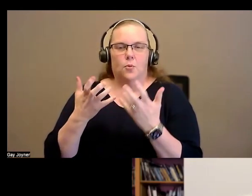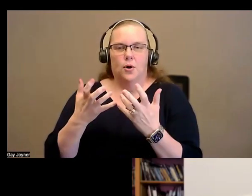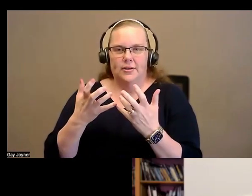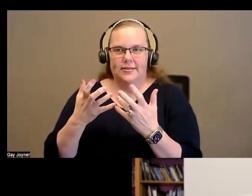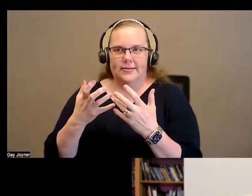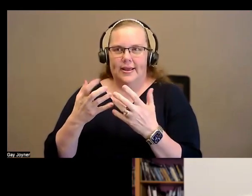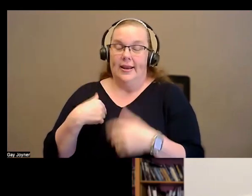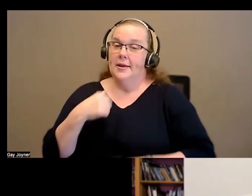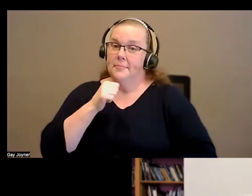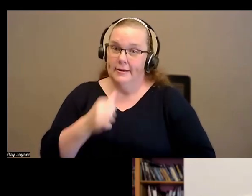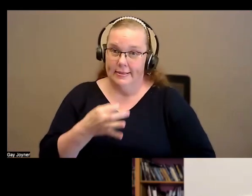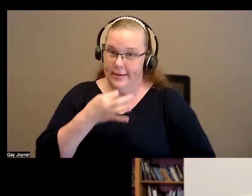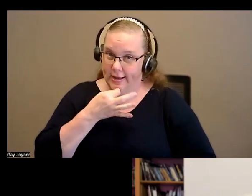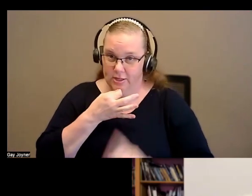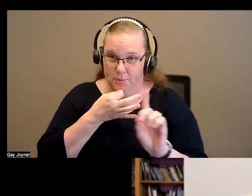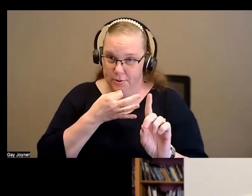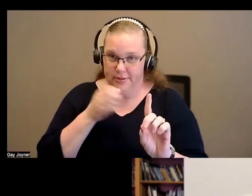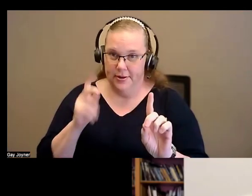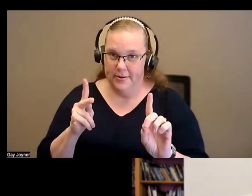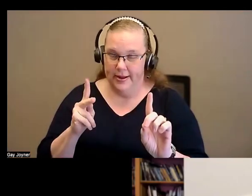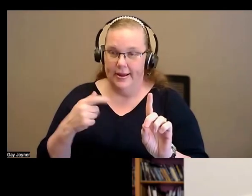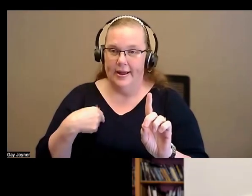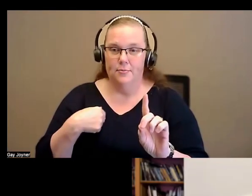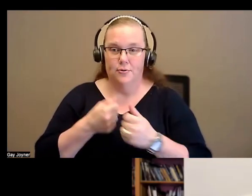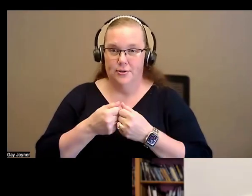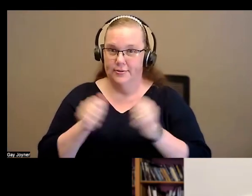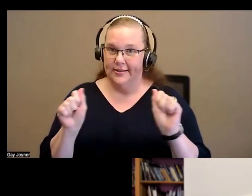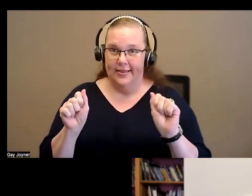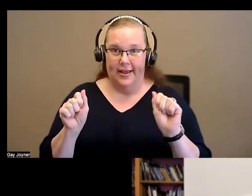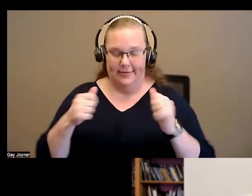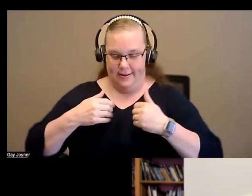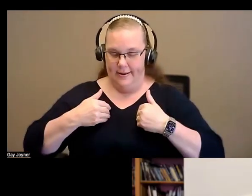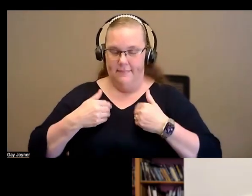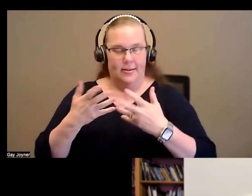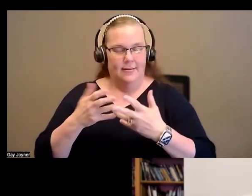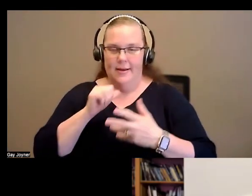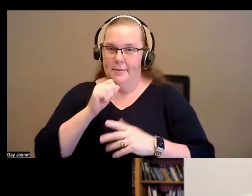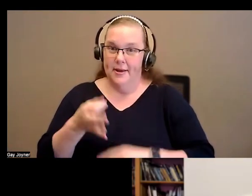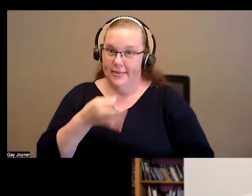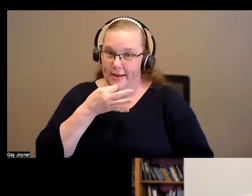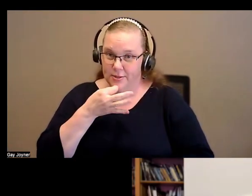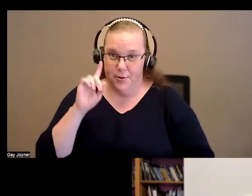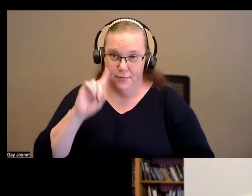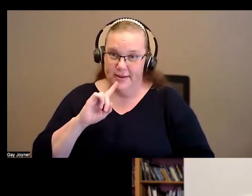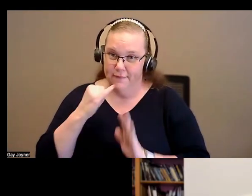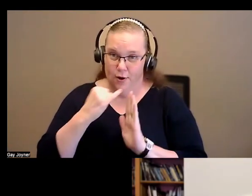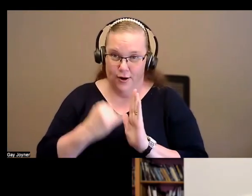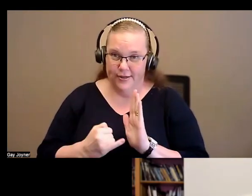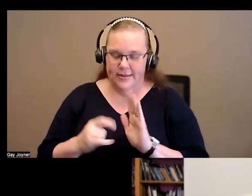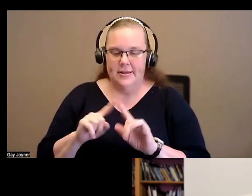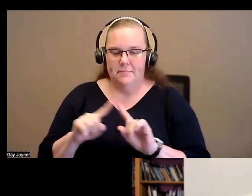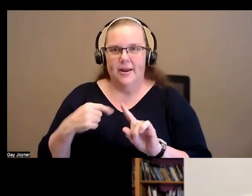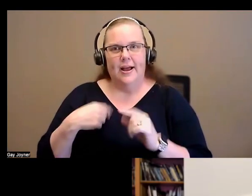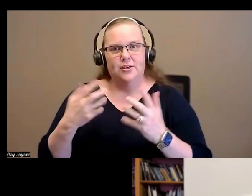I want, and I am not the expert. Okay, I am going to say that I am not the expert on deaf